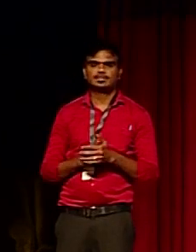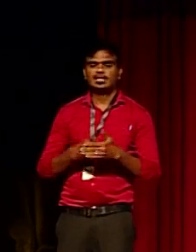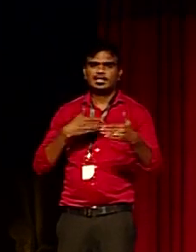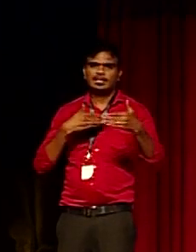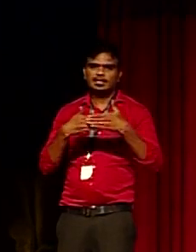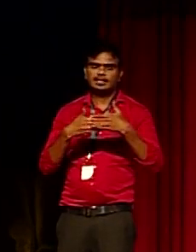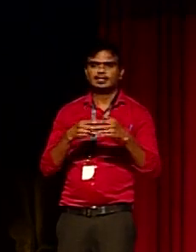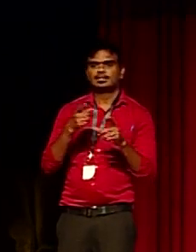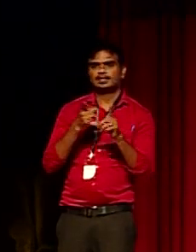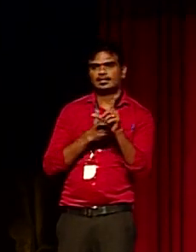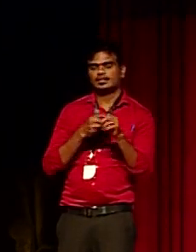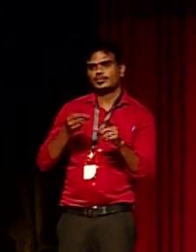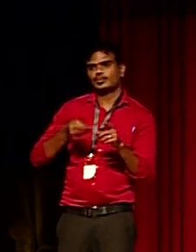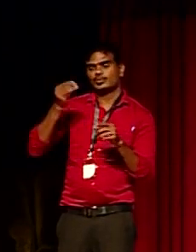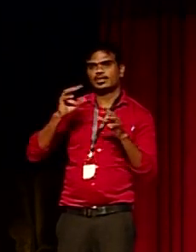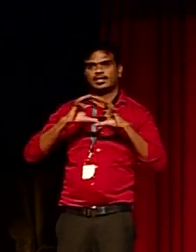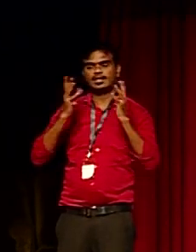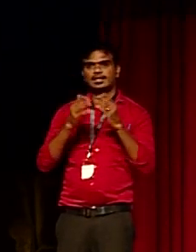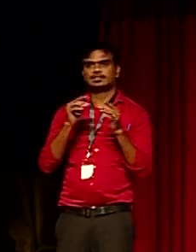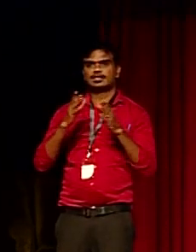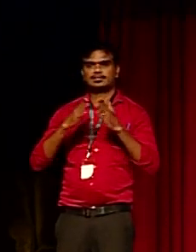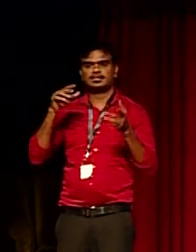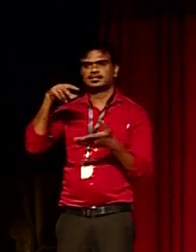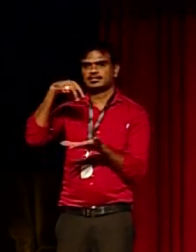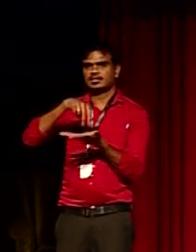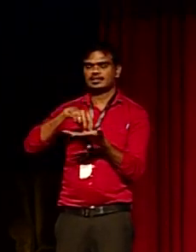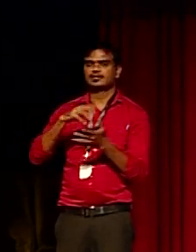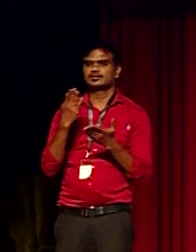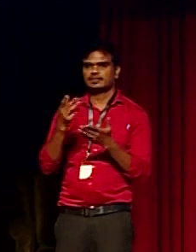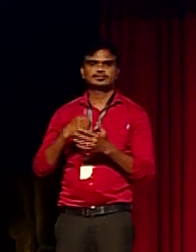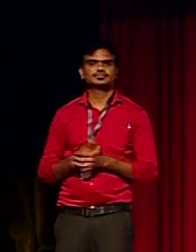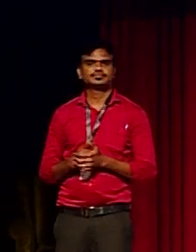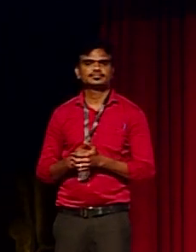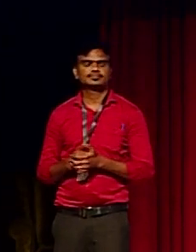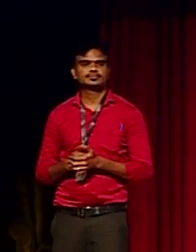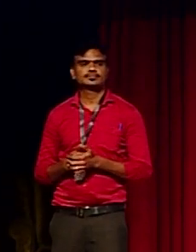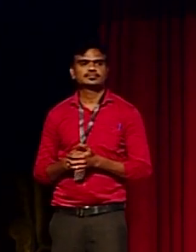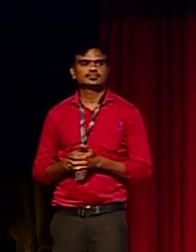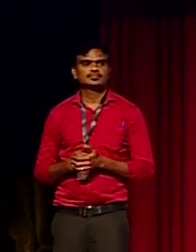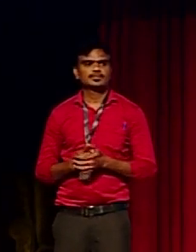nearly a year more than the international standards, which are 3 years.